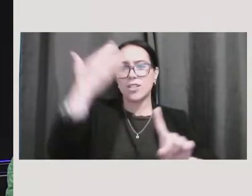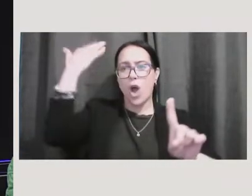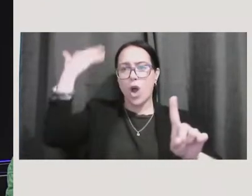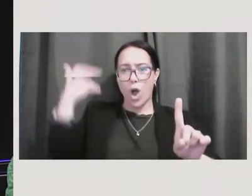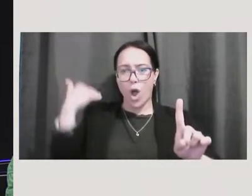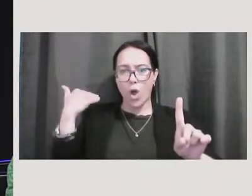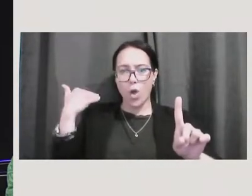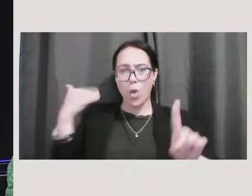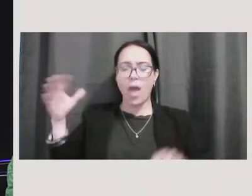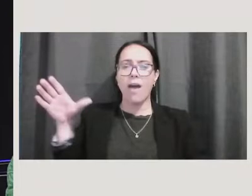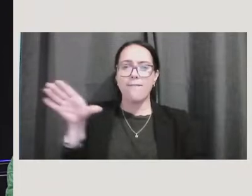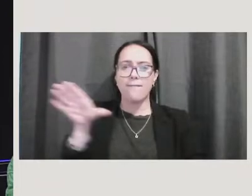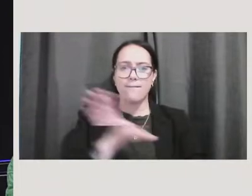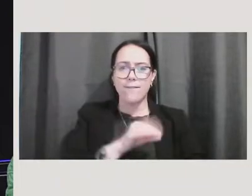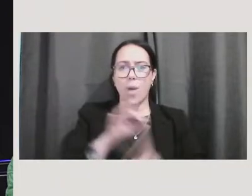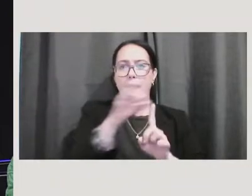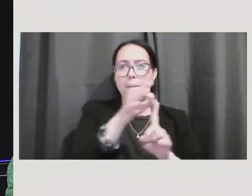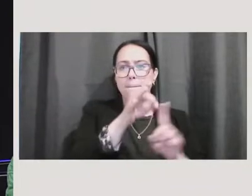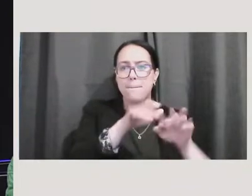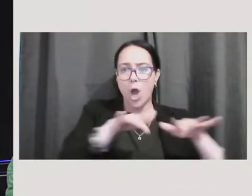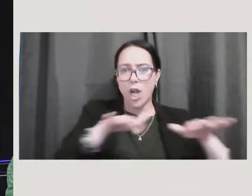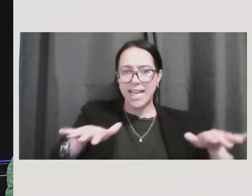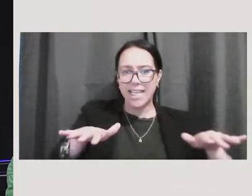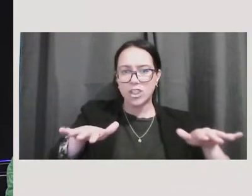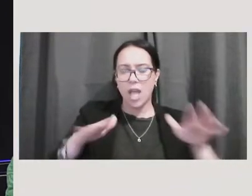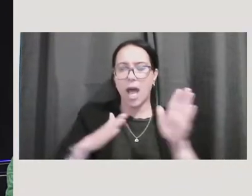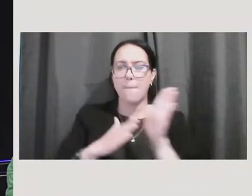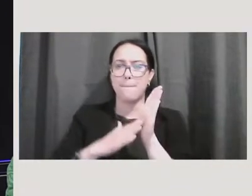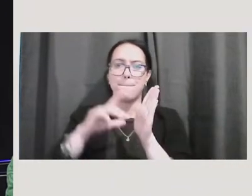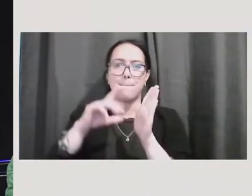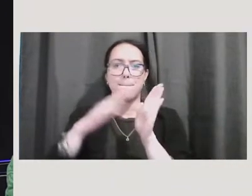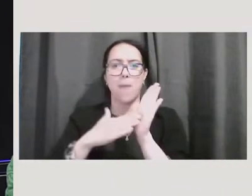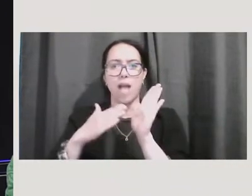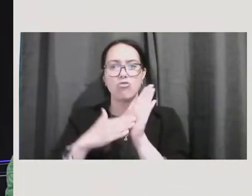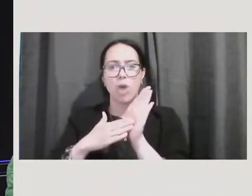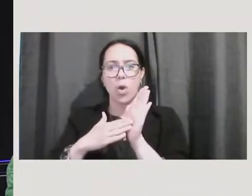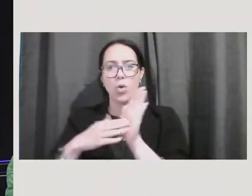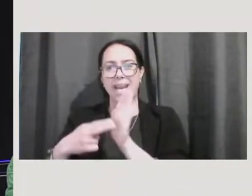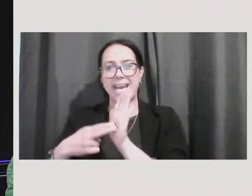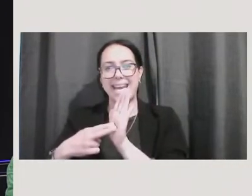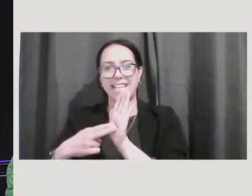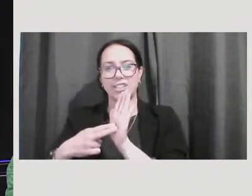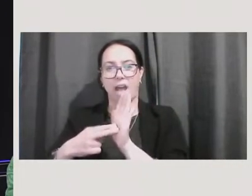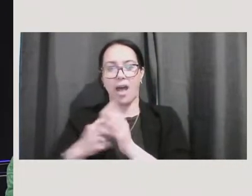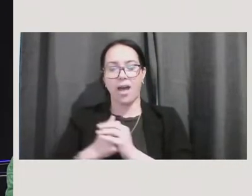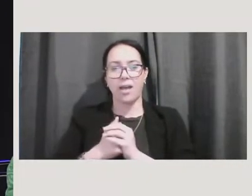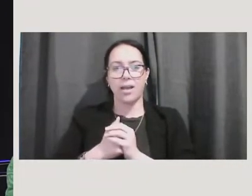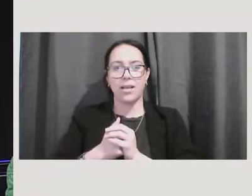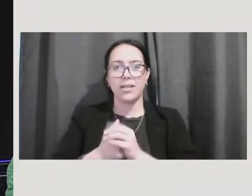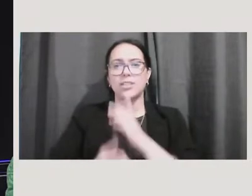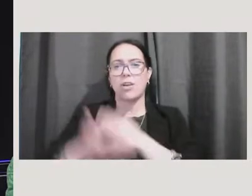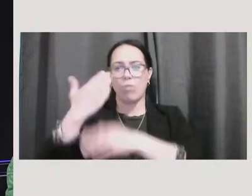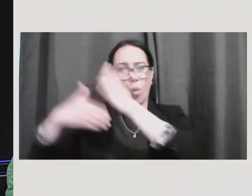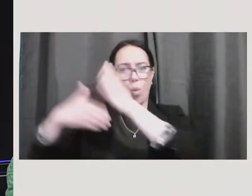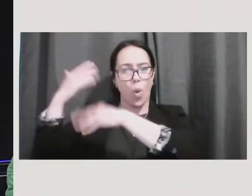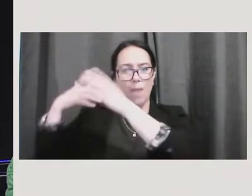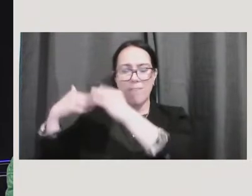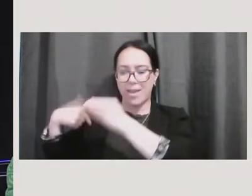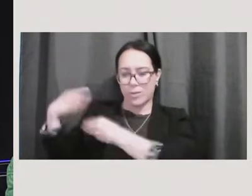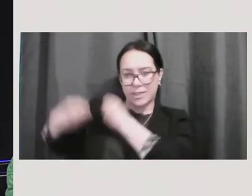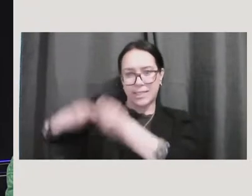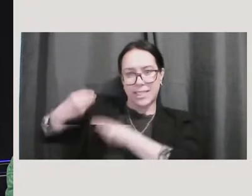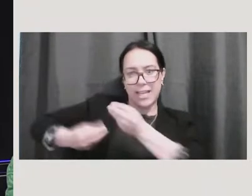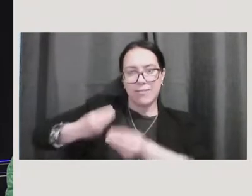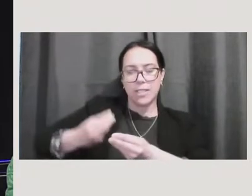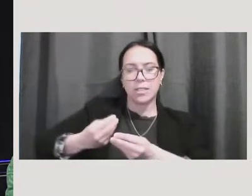Micronesia and here today we pay a tribute to them we pay a tribute to the past to